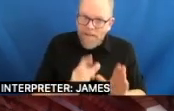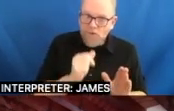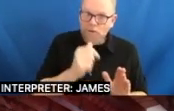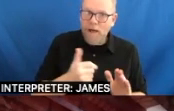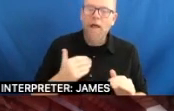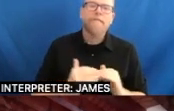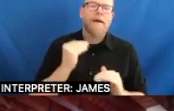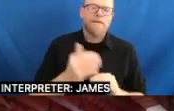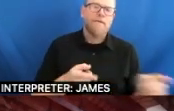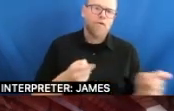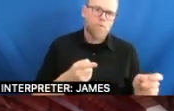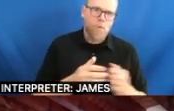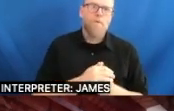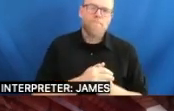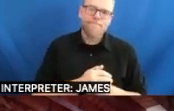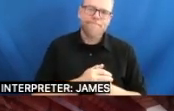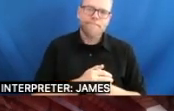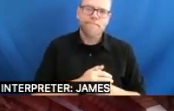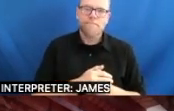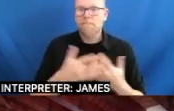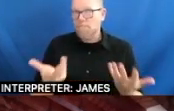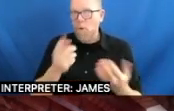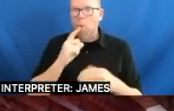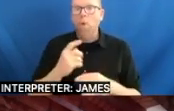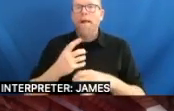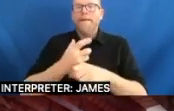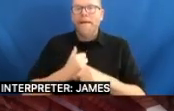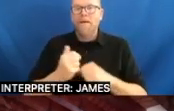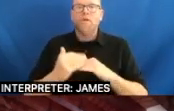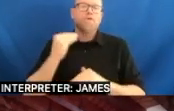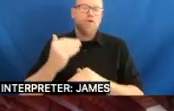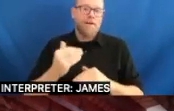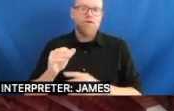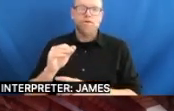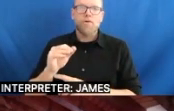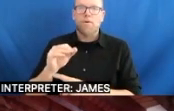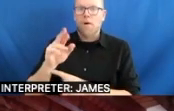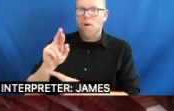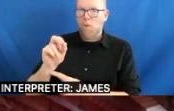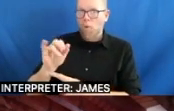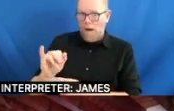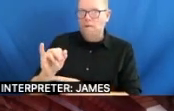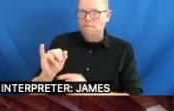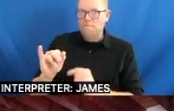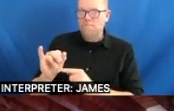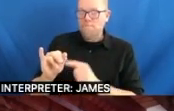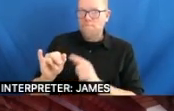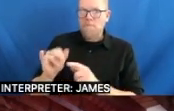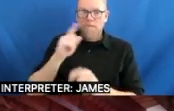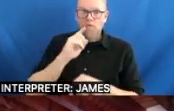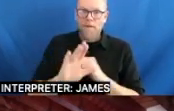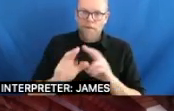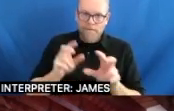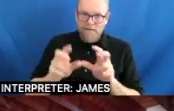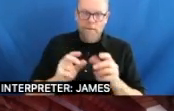excessive control or receive excessive return on their investments so that the members, the community